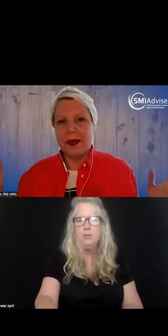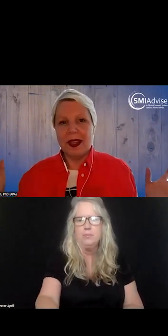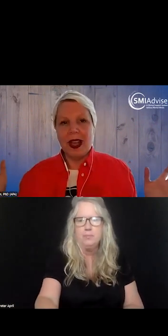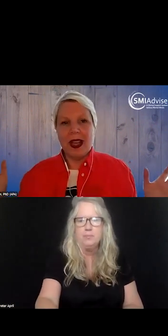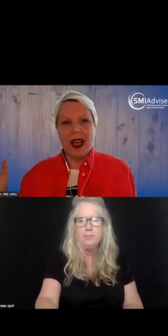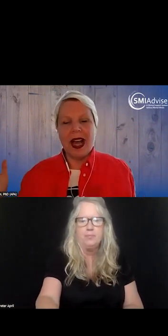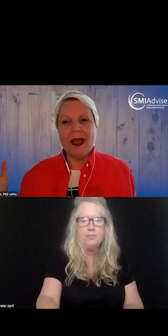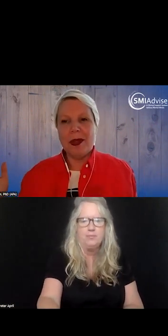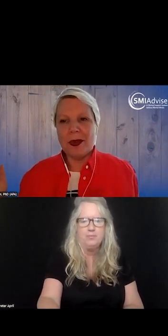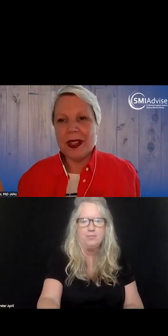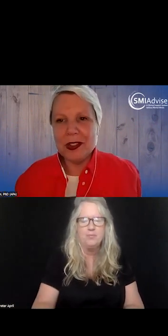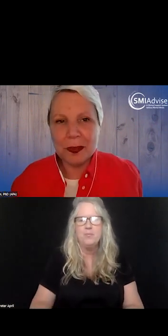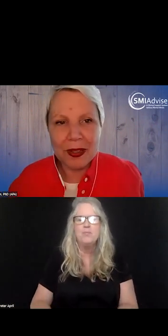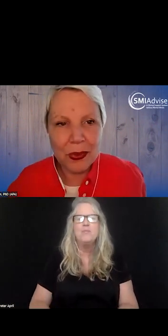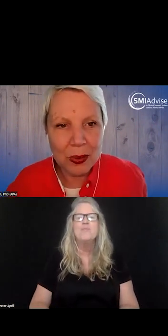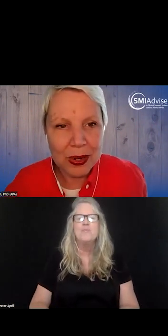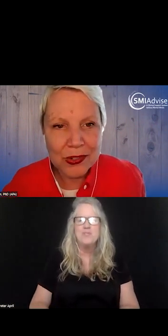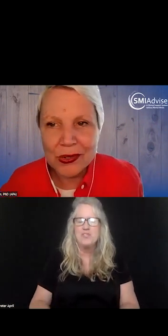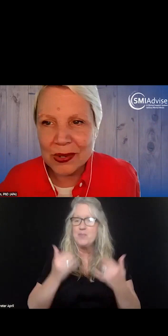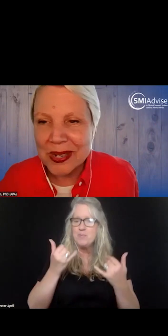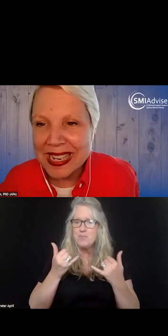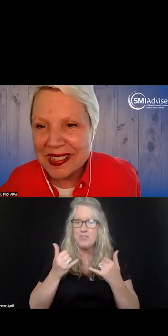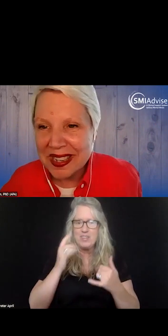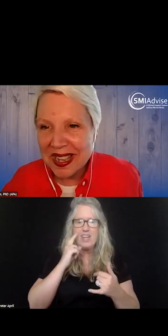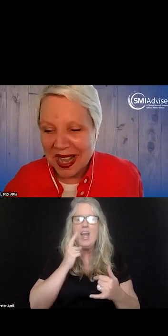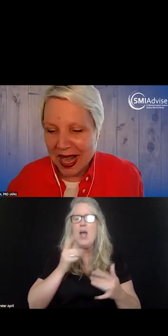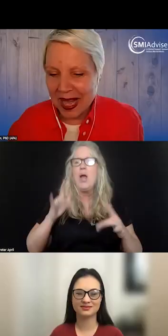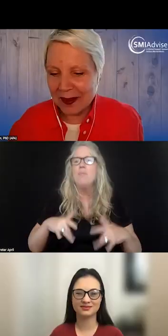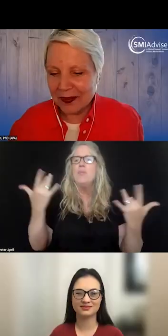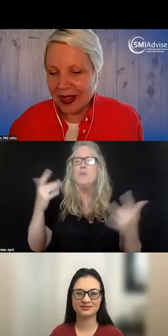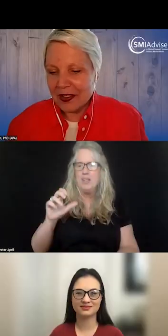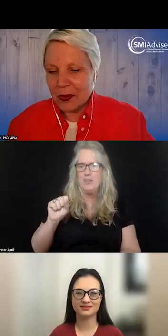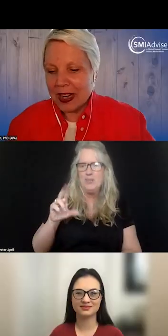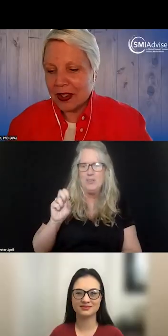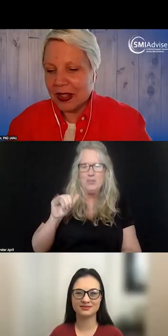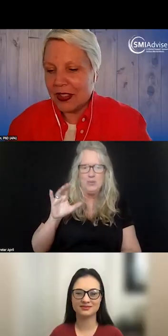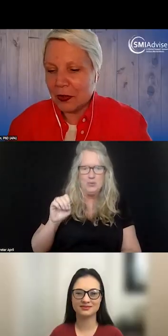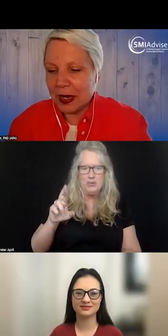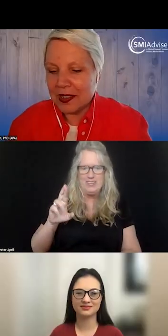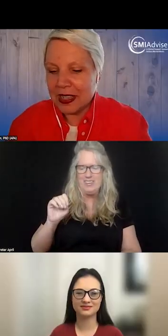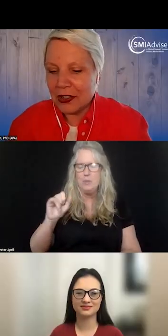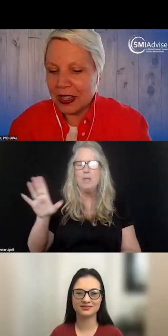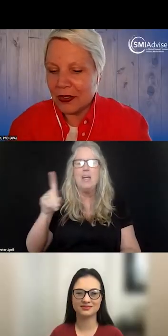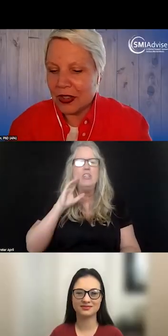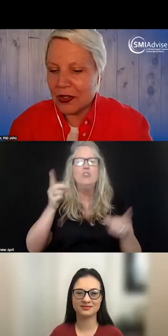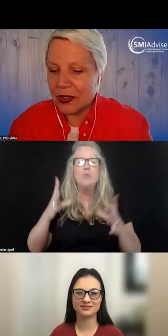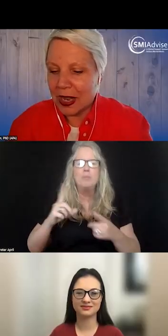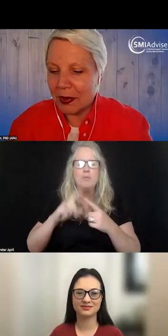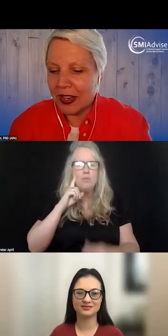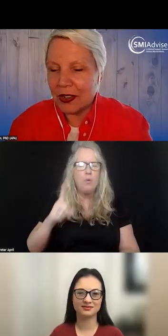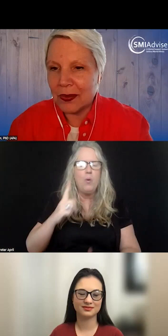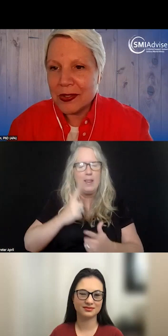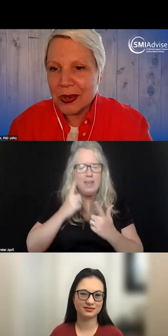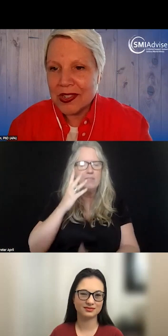So I am thrilled to bring forward Susie Reese, Director of Lived Experience Initiatives for the